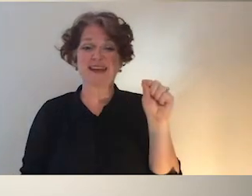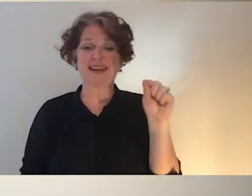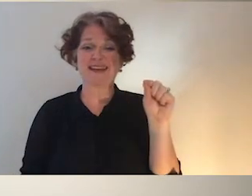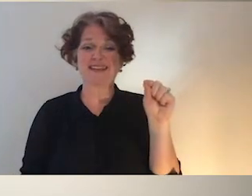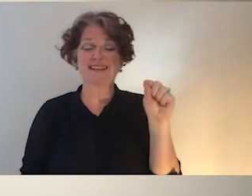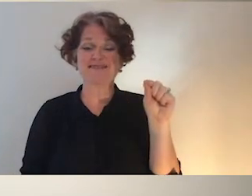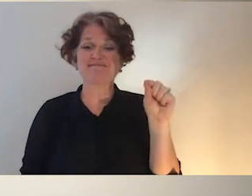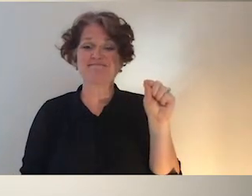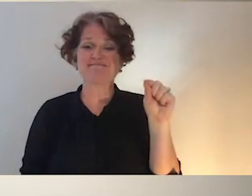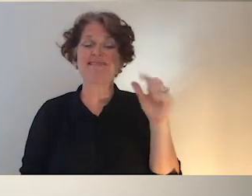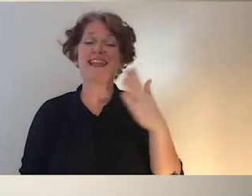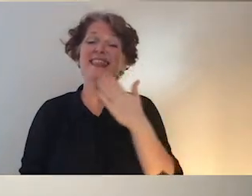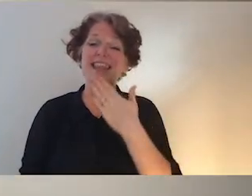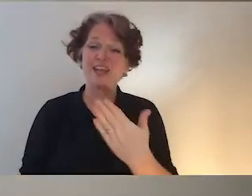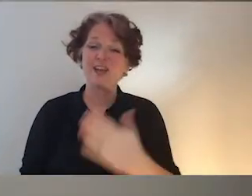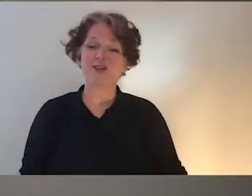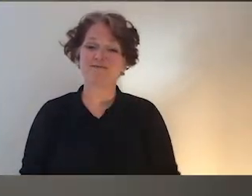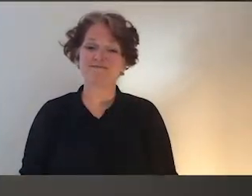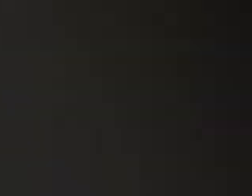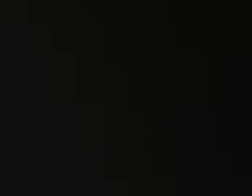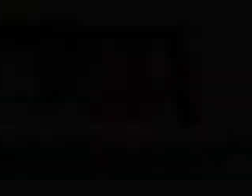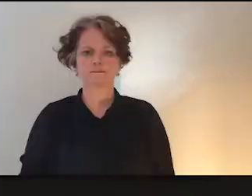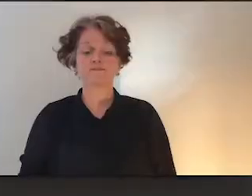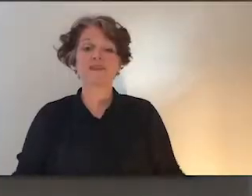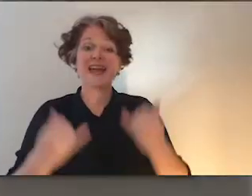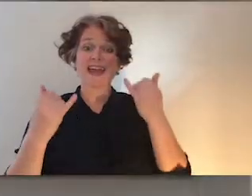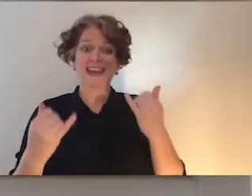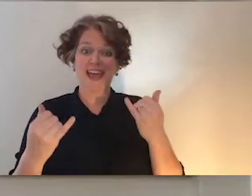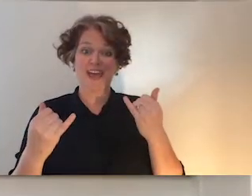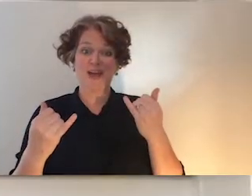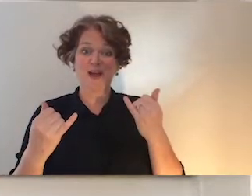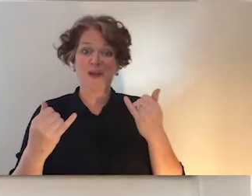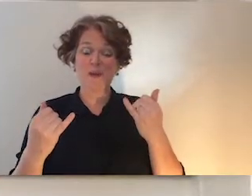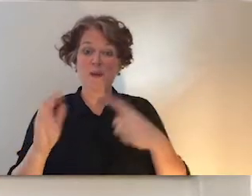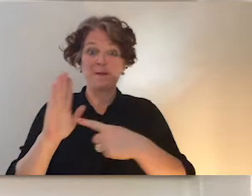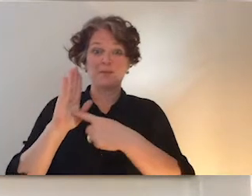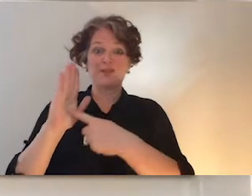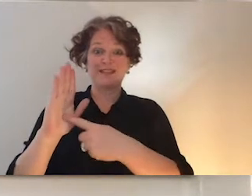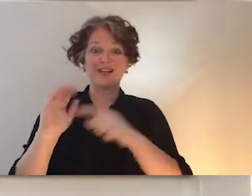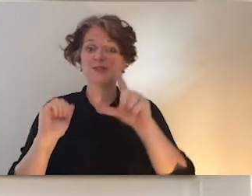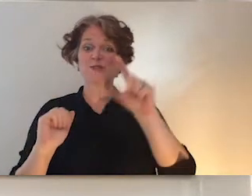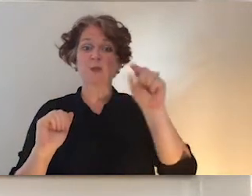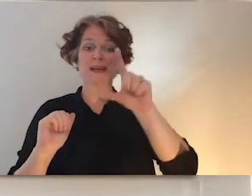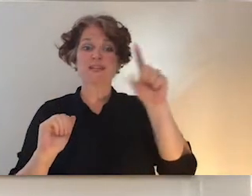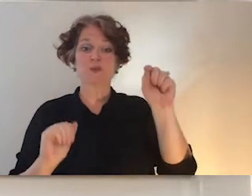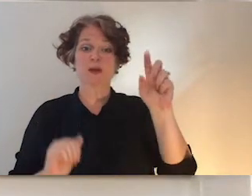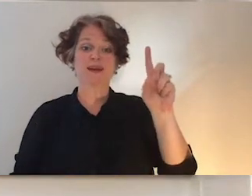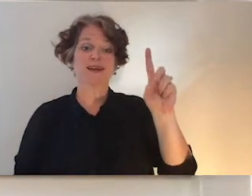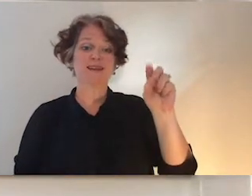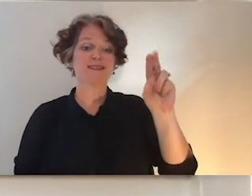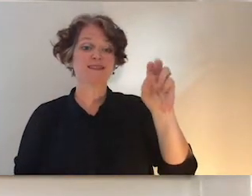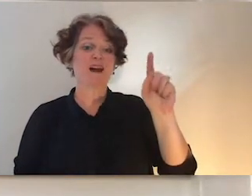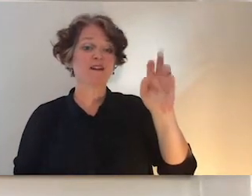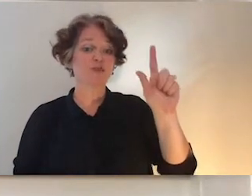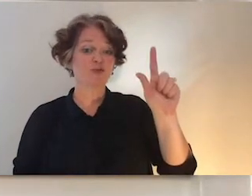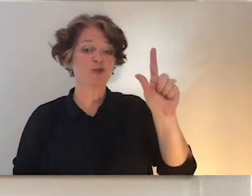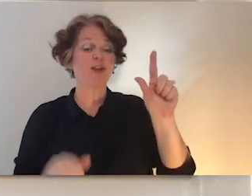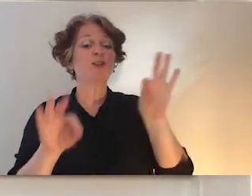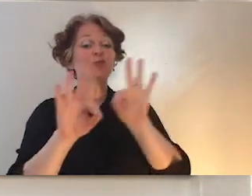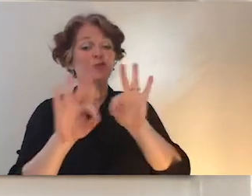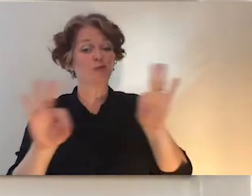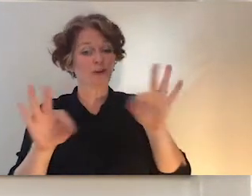Soli Deo Gloria. Thank you. And now I present to you the 2020 doctoral